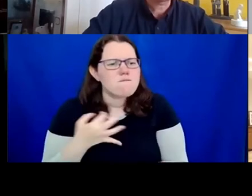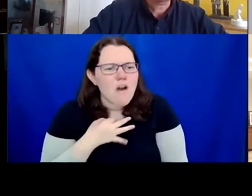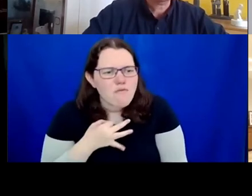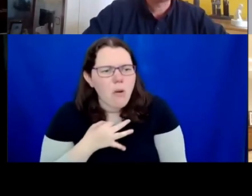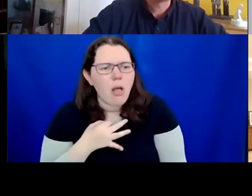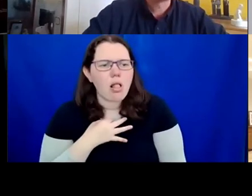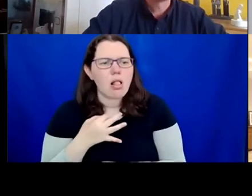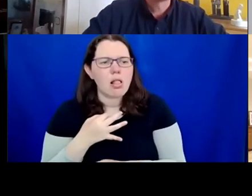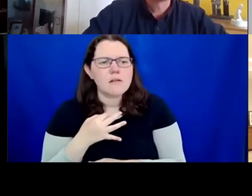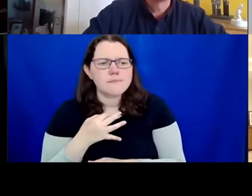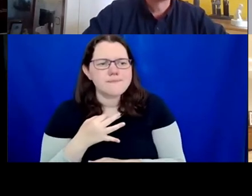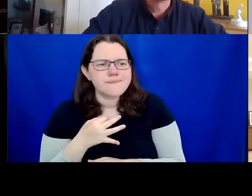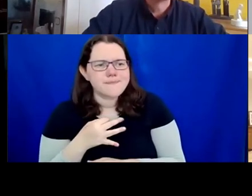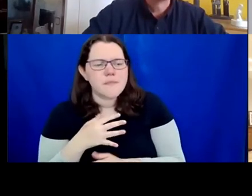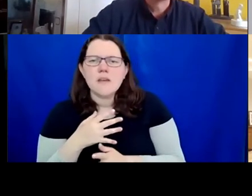what function